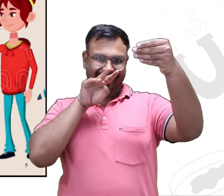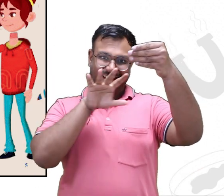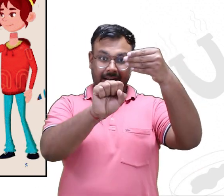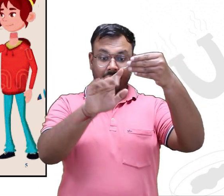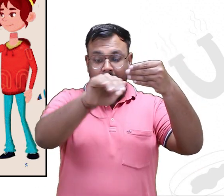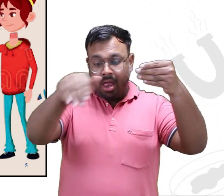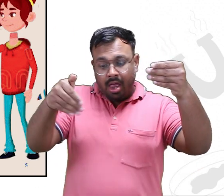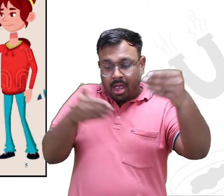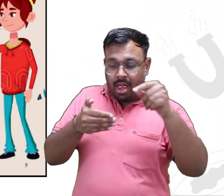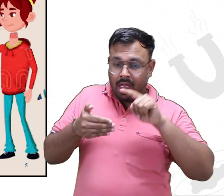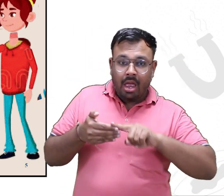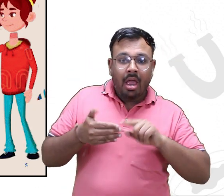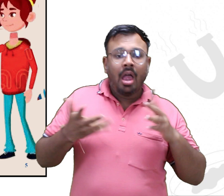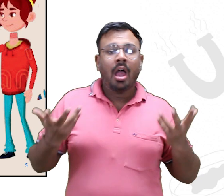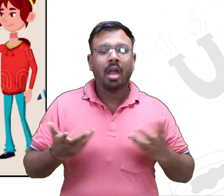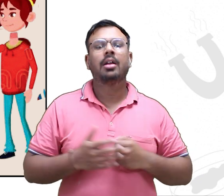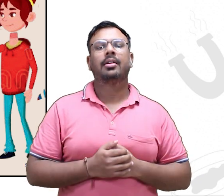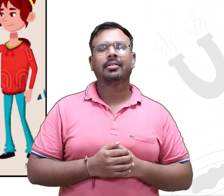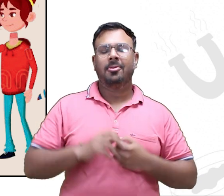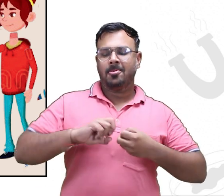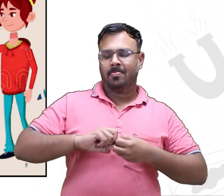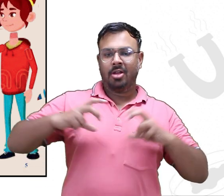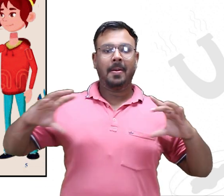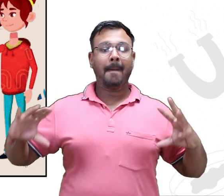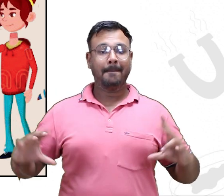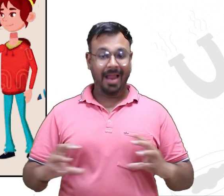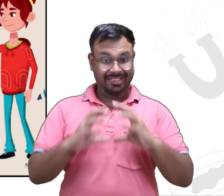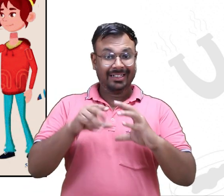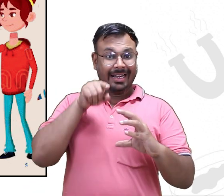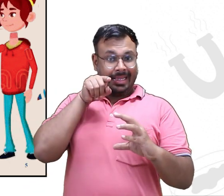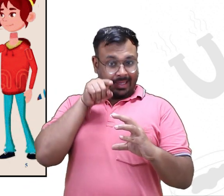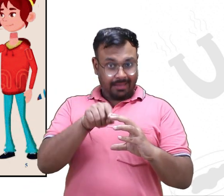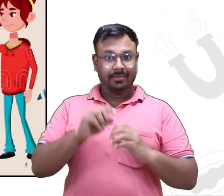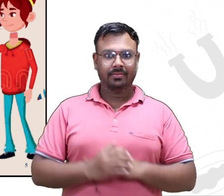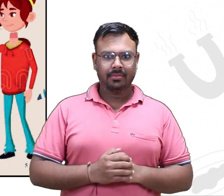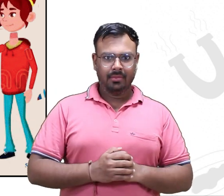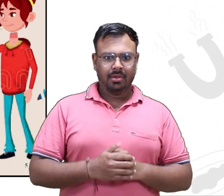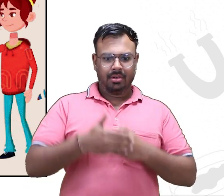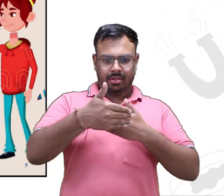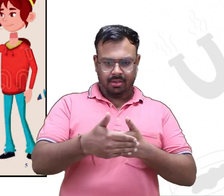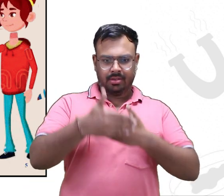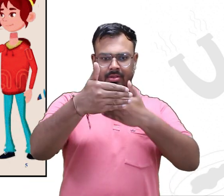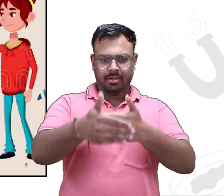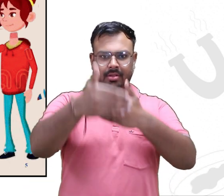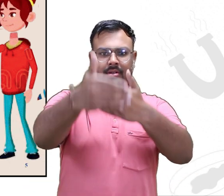By analyzing the diffraction patterns, we can create a 3D structure of protein.